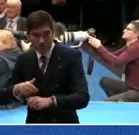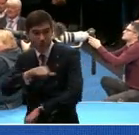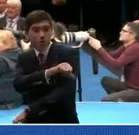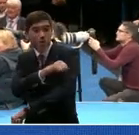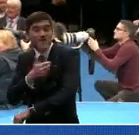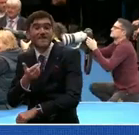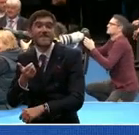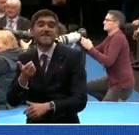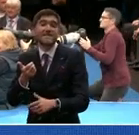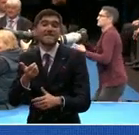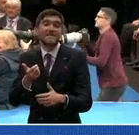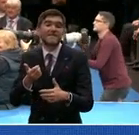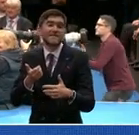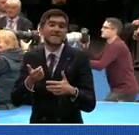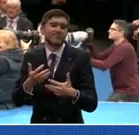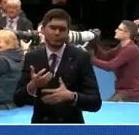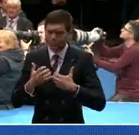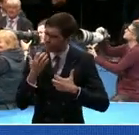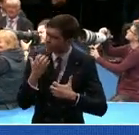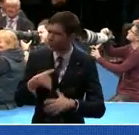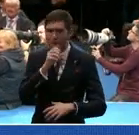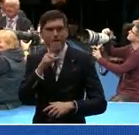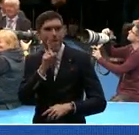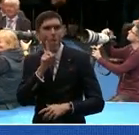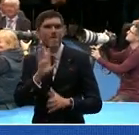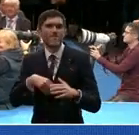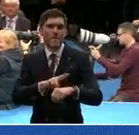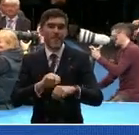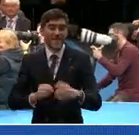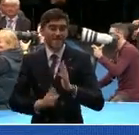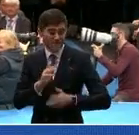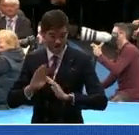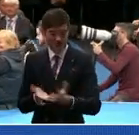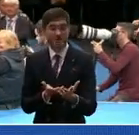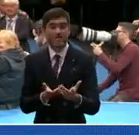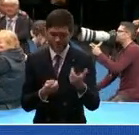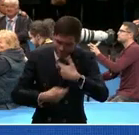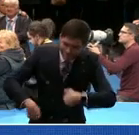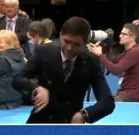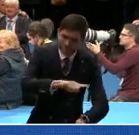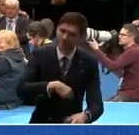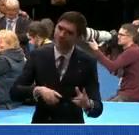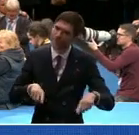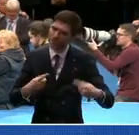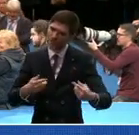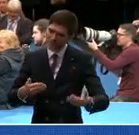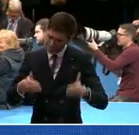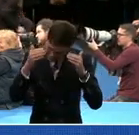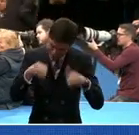nurses, and to the brave men and women of our police and our fire services who have risen to the